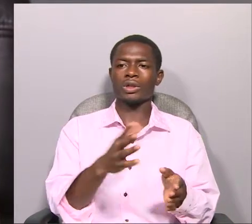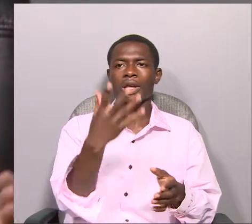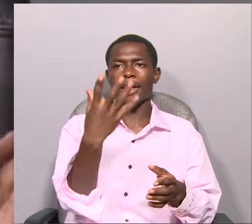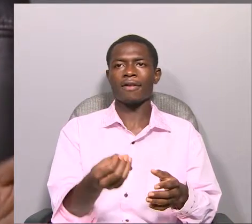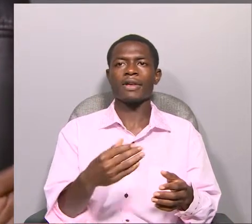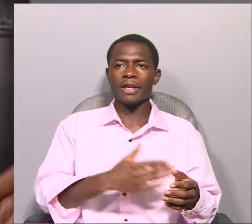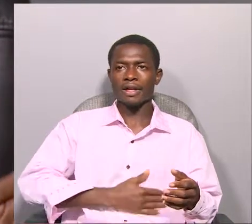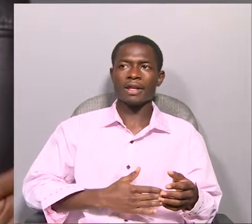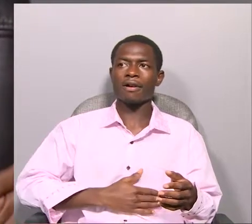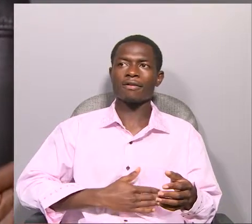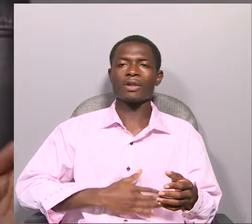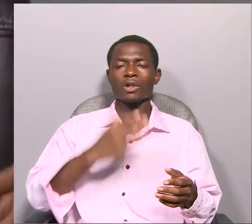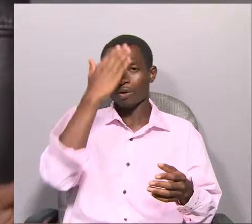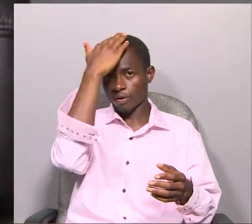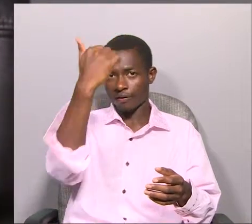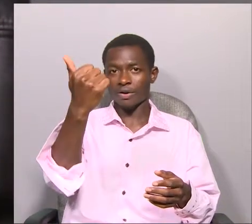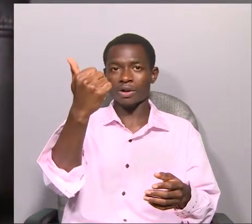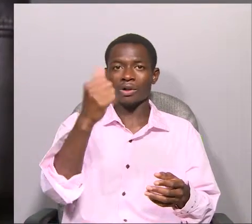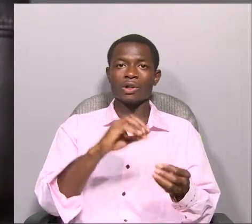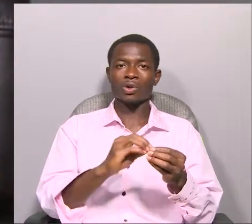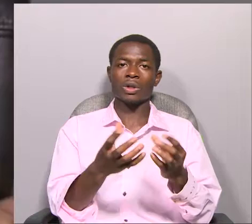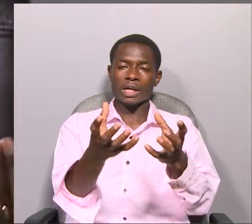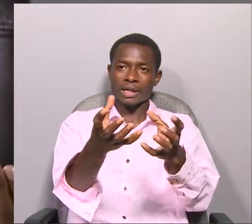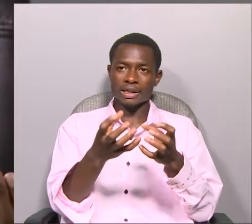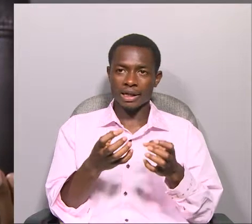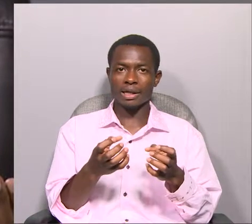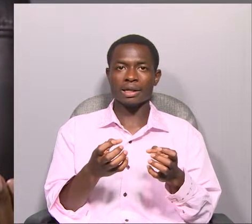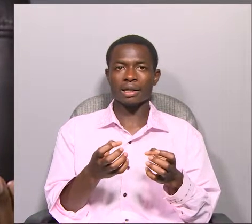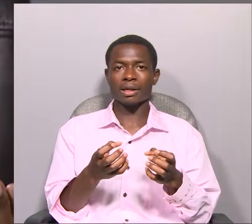have enough universities here to carry